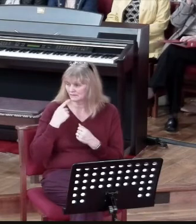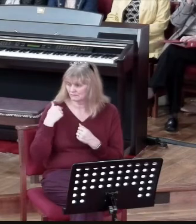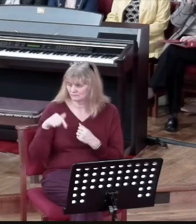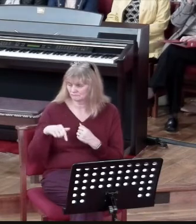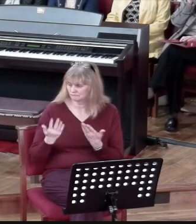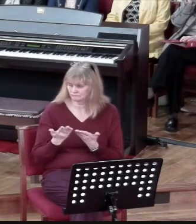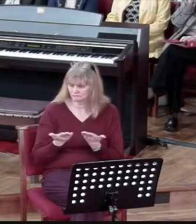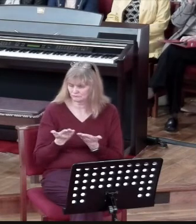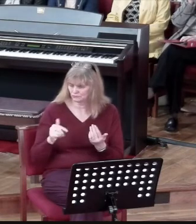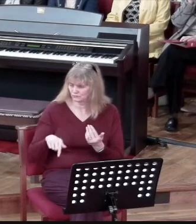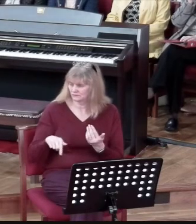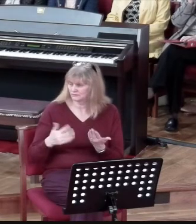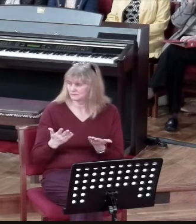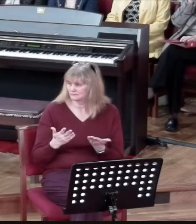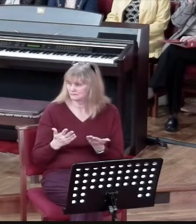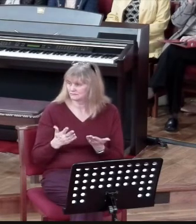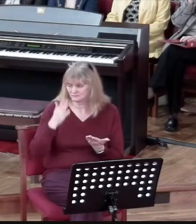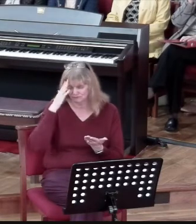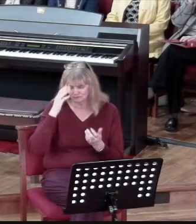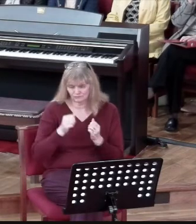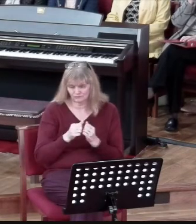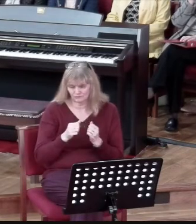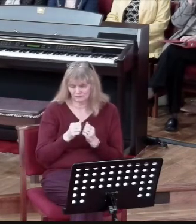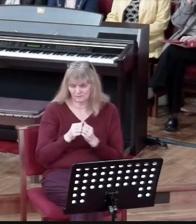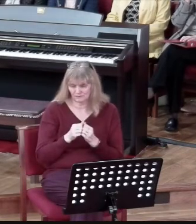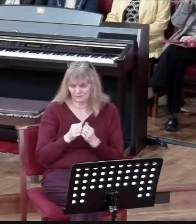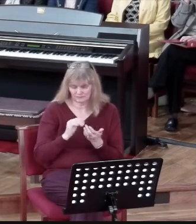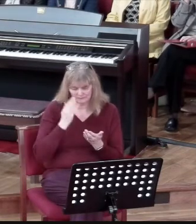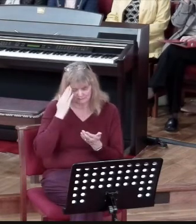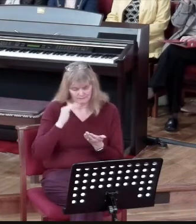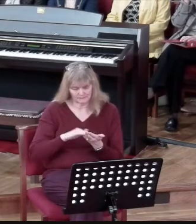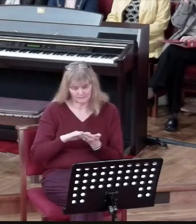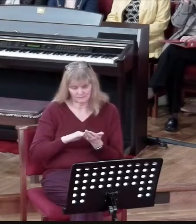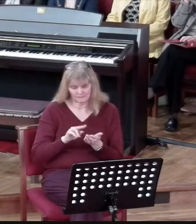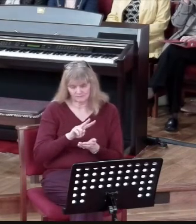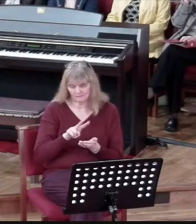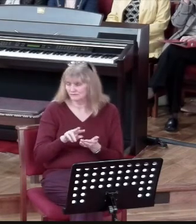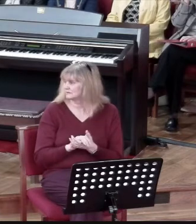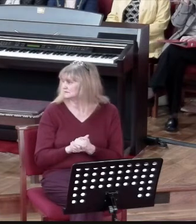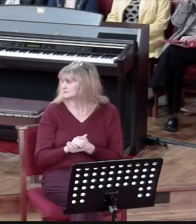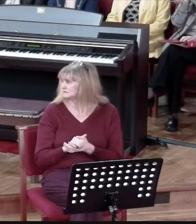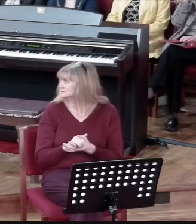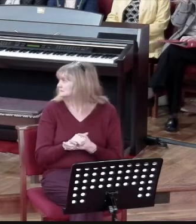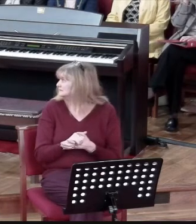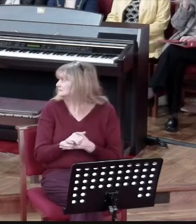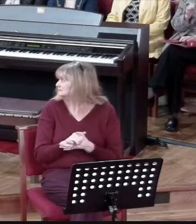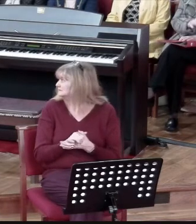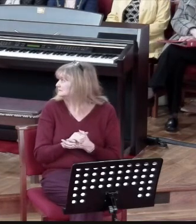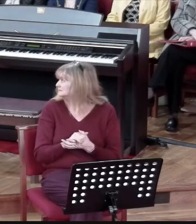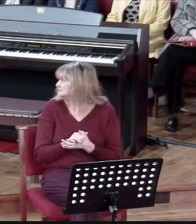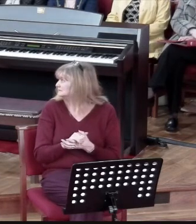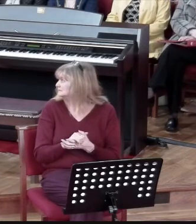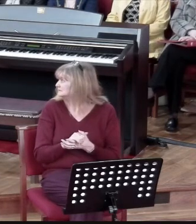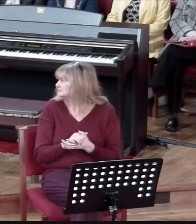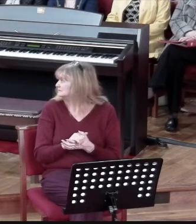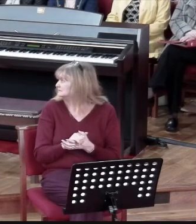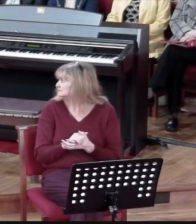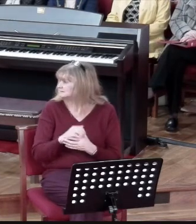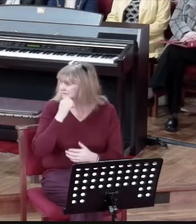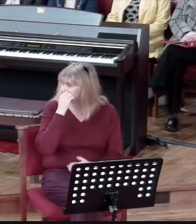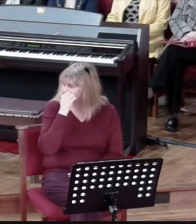to say the memory verse. Who was standing up here last week? Who came up and had a, was that Luke? Well, it was me. Let's have